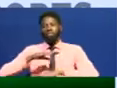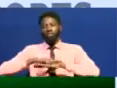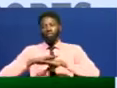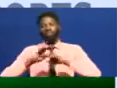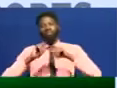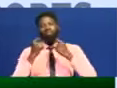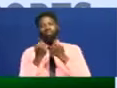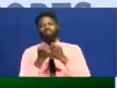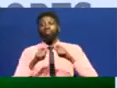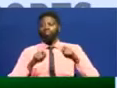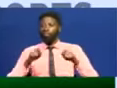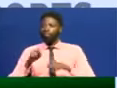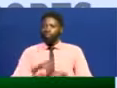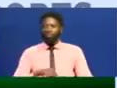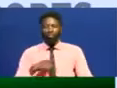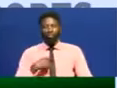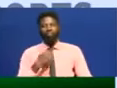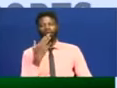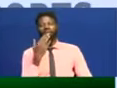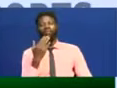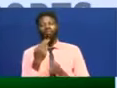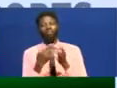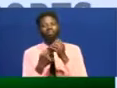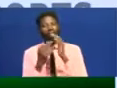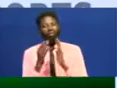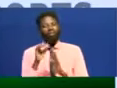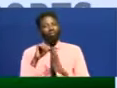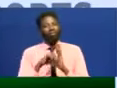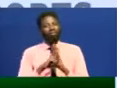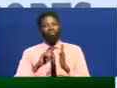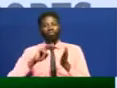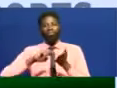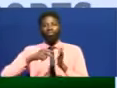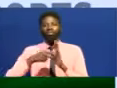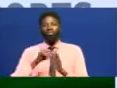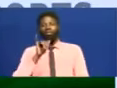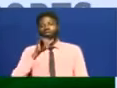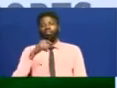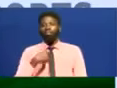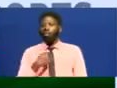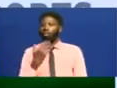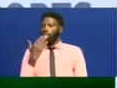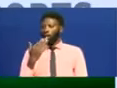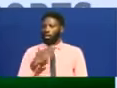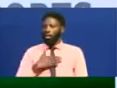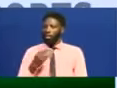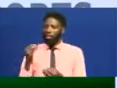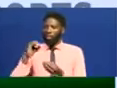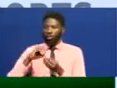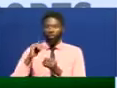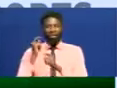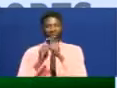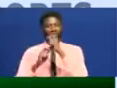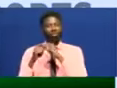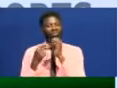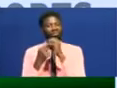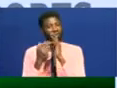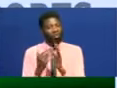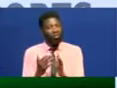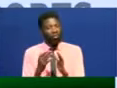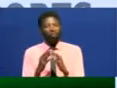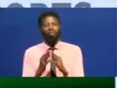the partnerships around those projects, and I thank our more traditional partners,